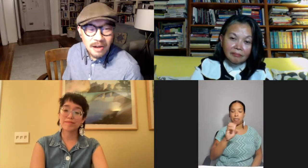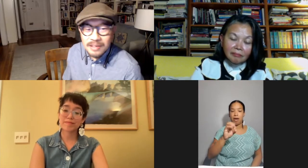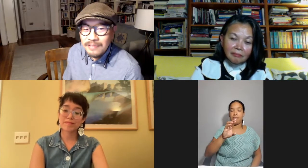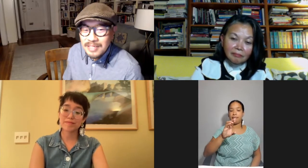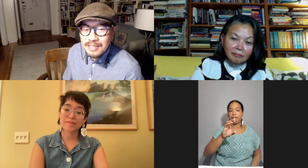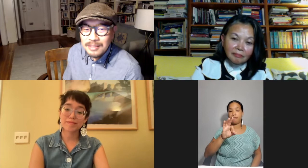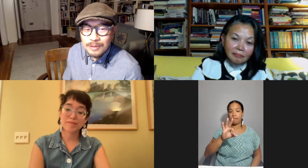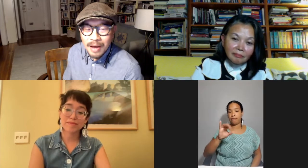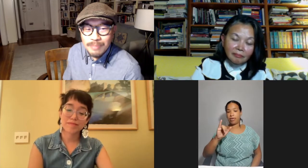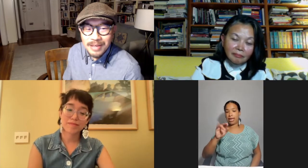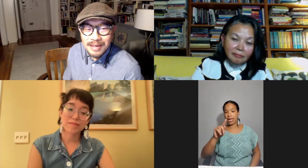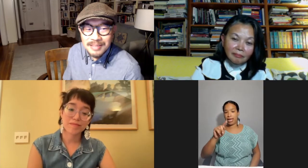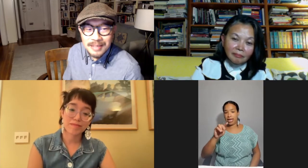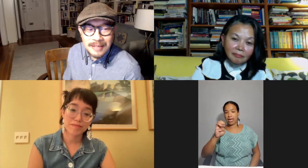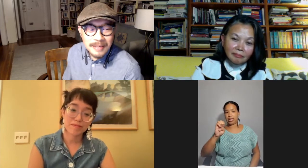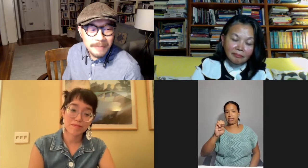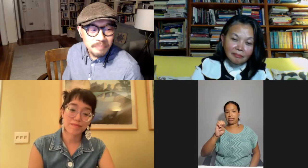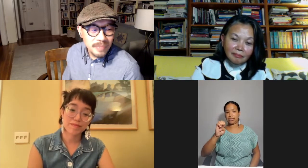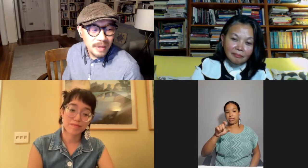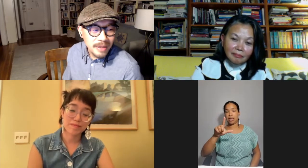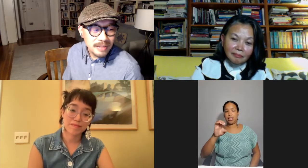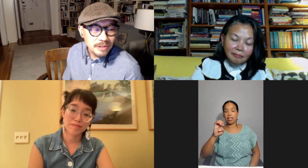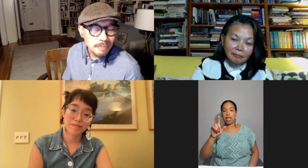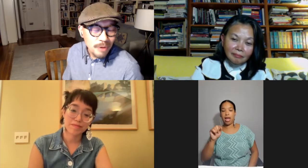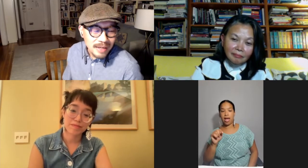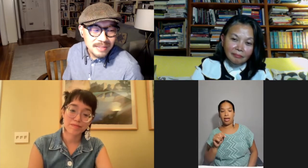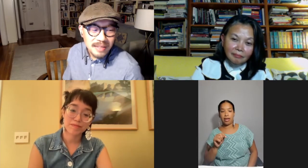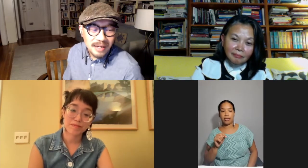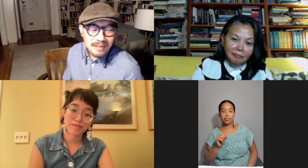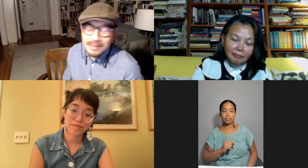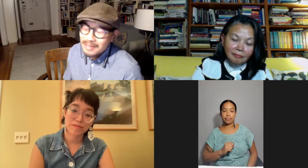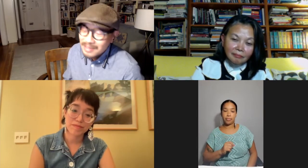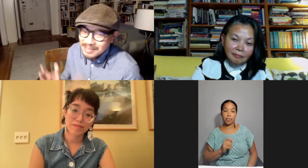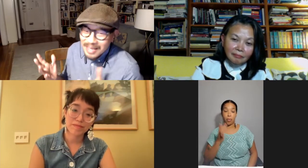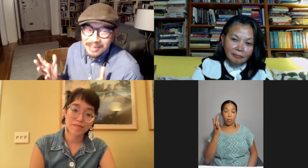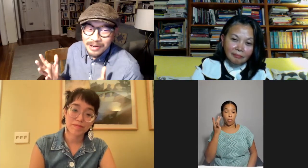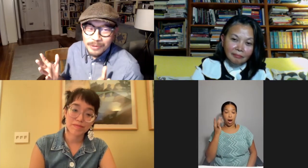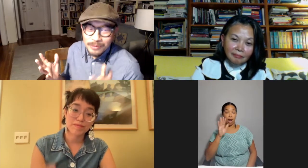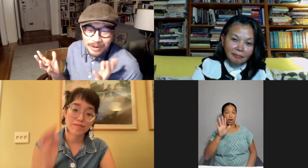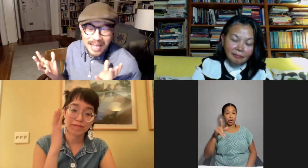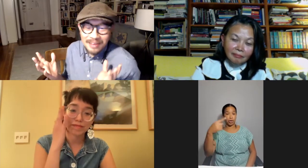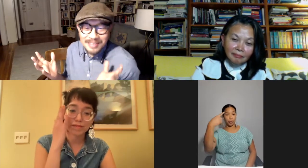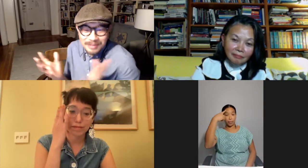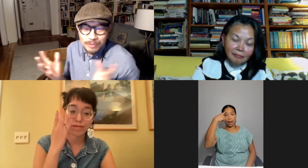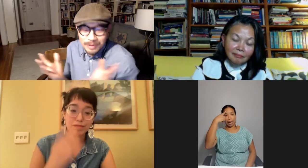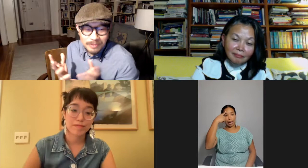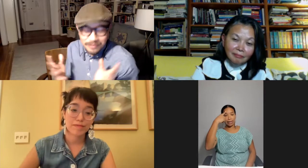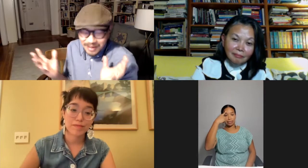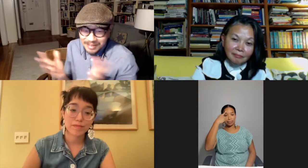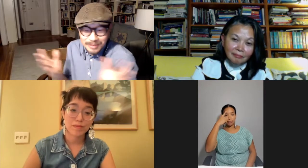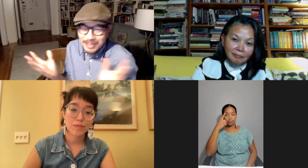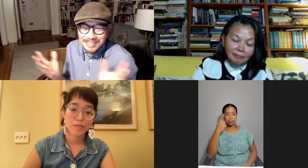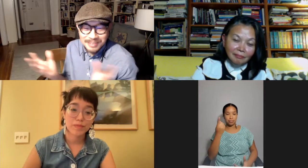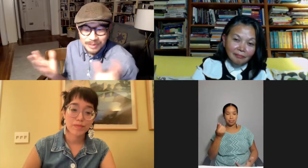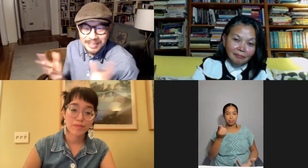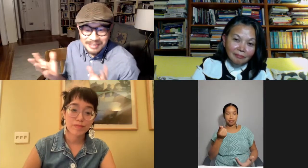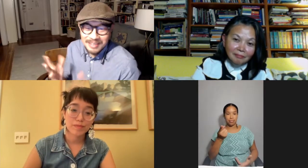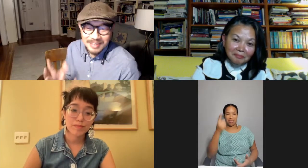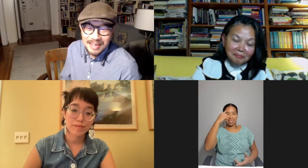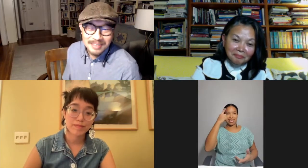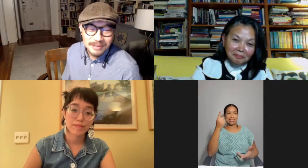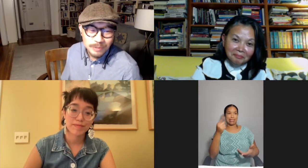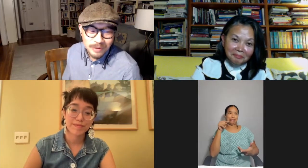That's a cognitive dissonance. Why? Because your brain is saying, no, it's not going to go work out. We're fucked. This place is